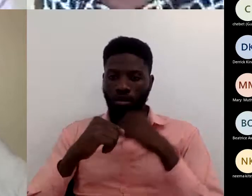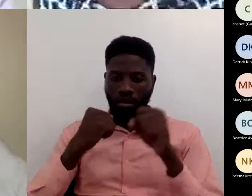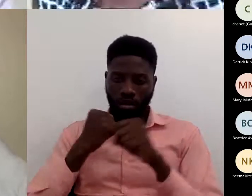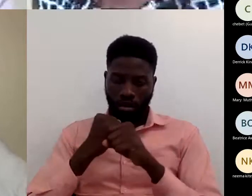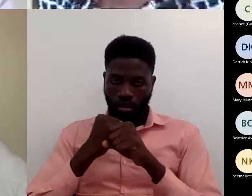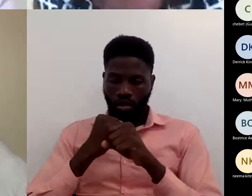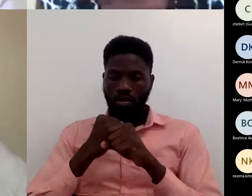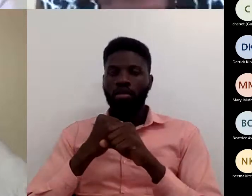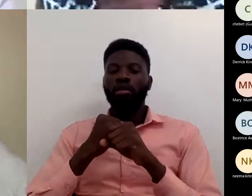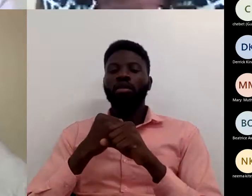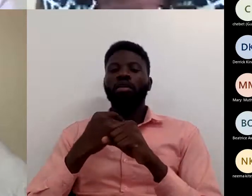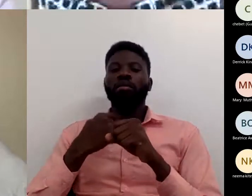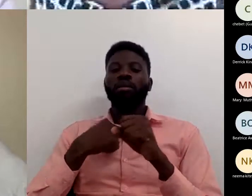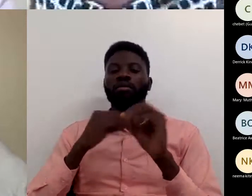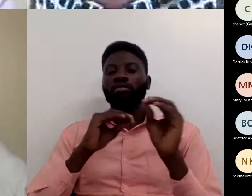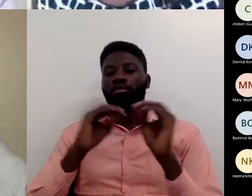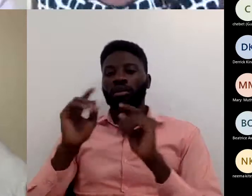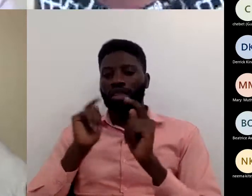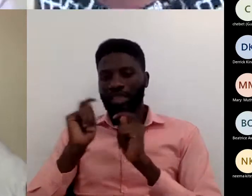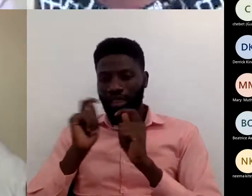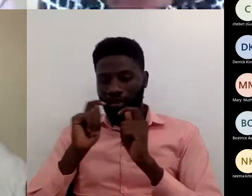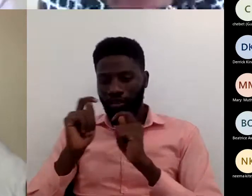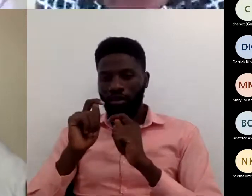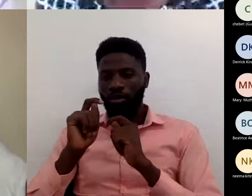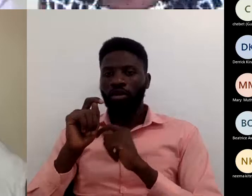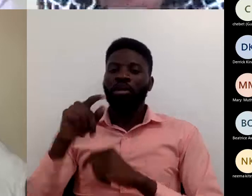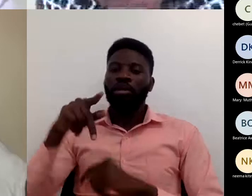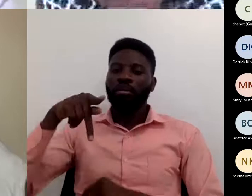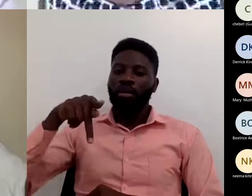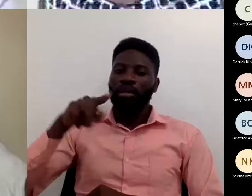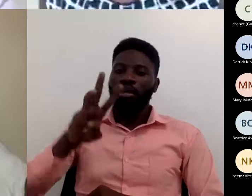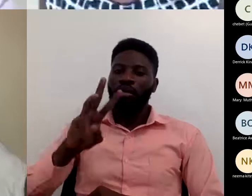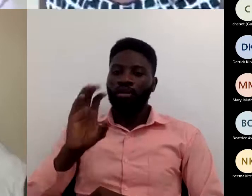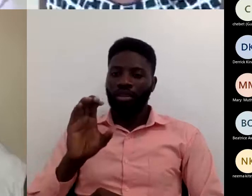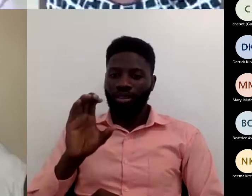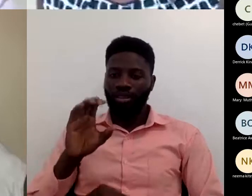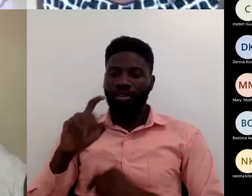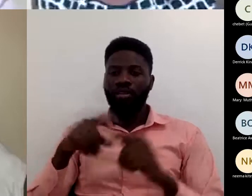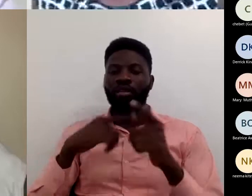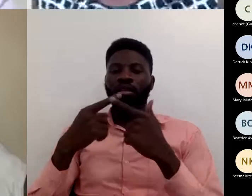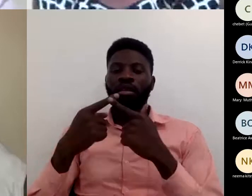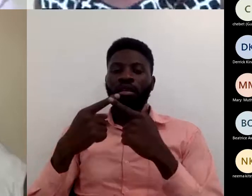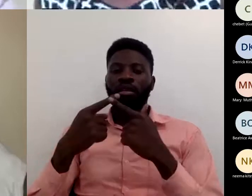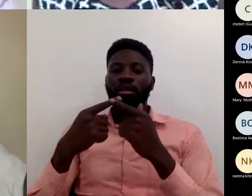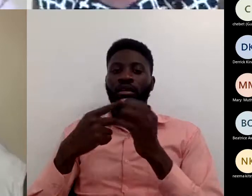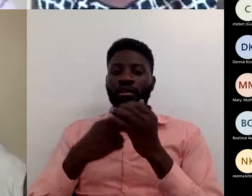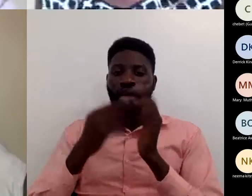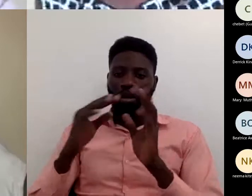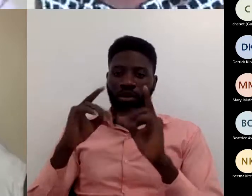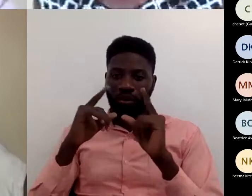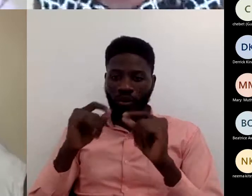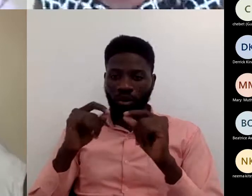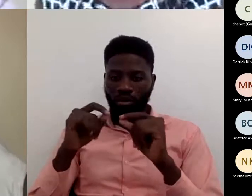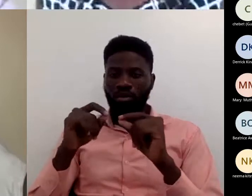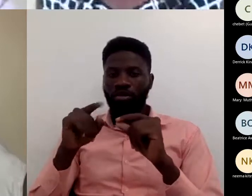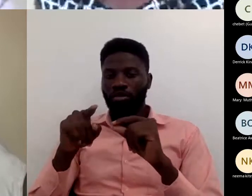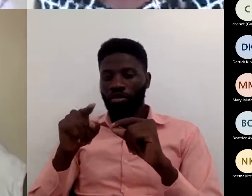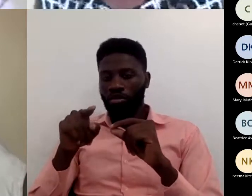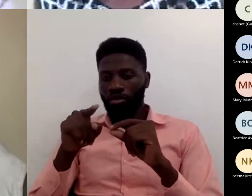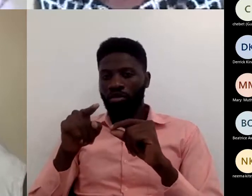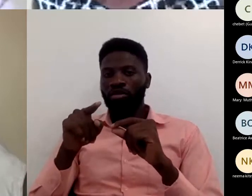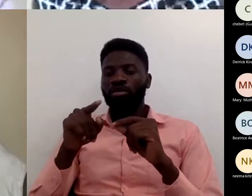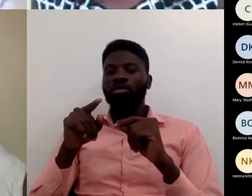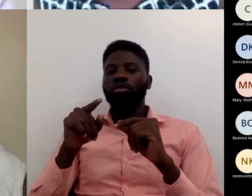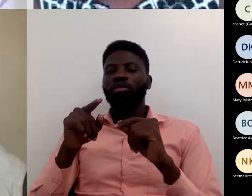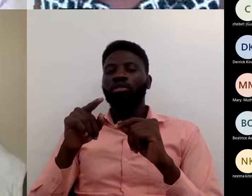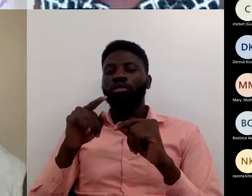I went for an interview at PwC, and the partner was like, Joyce, you have the gift of the gab. I'm not going to hire